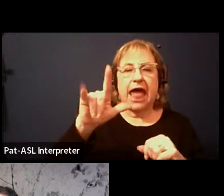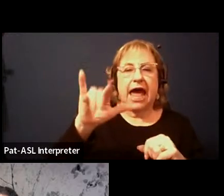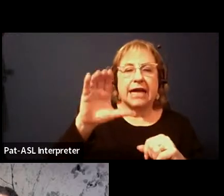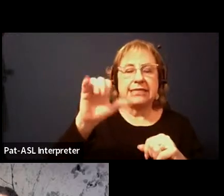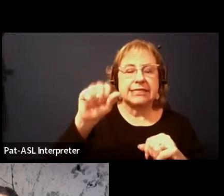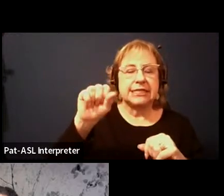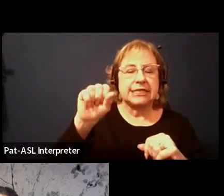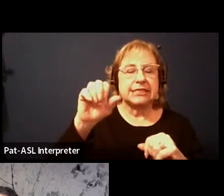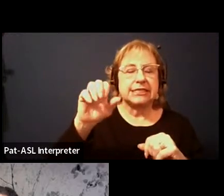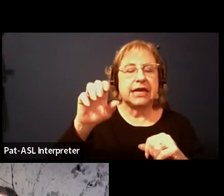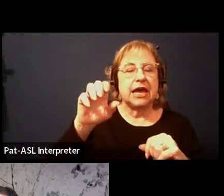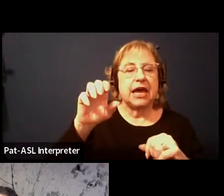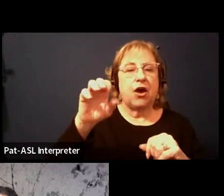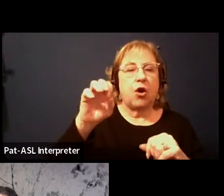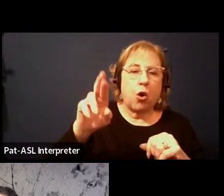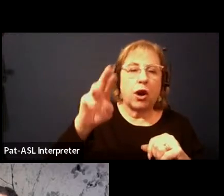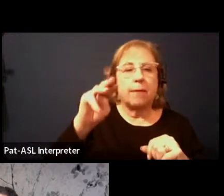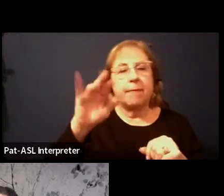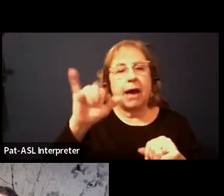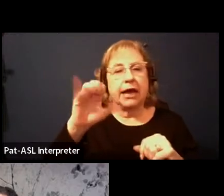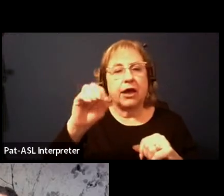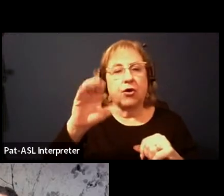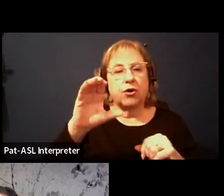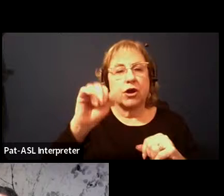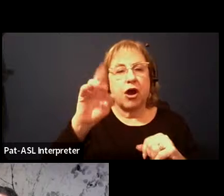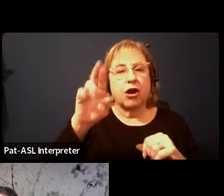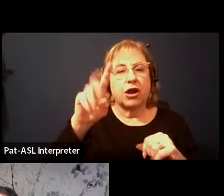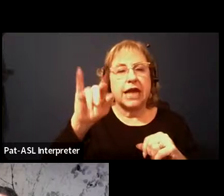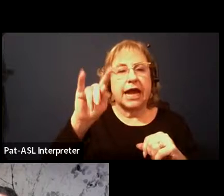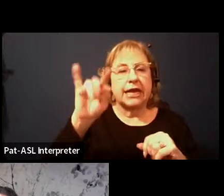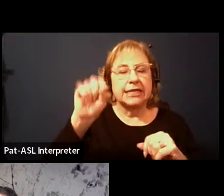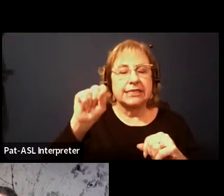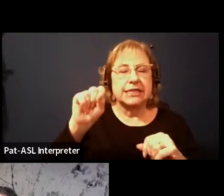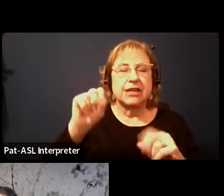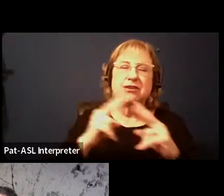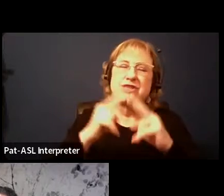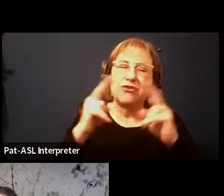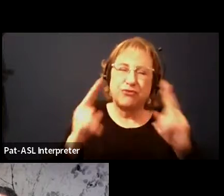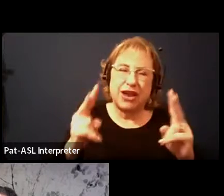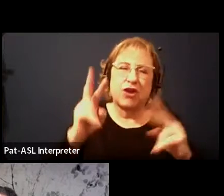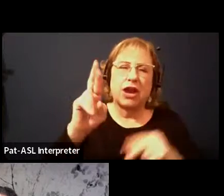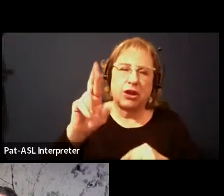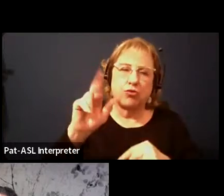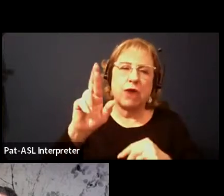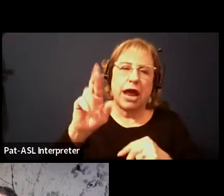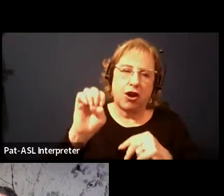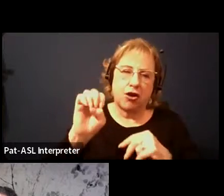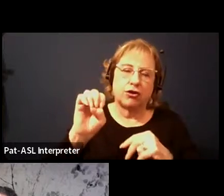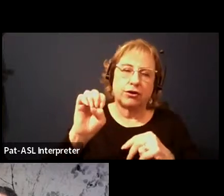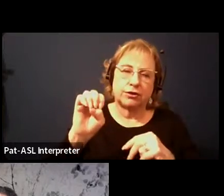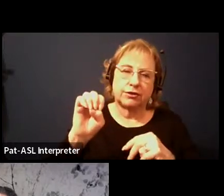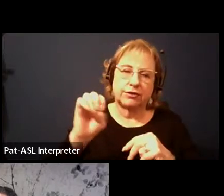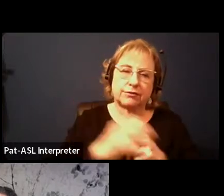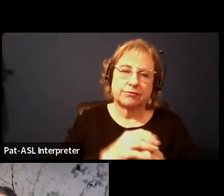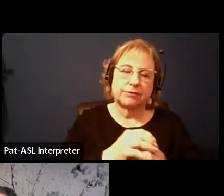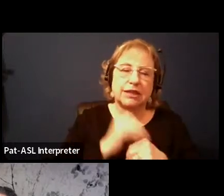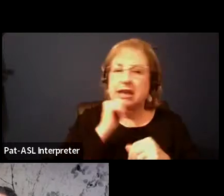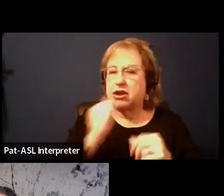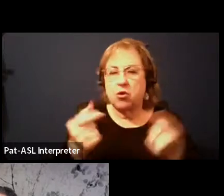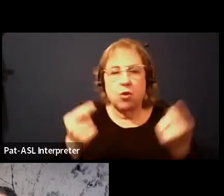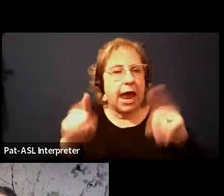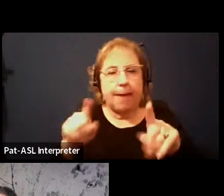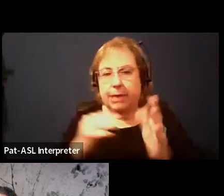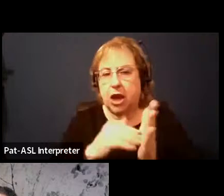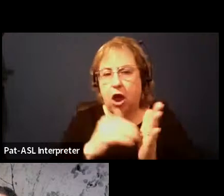myocarditis like we talked about. But a lot of these things are super rare, right? And because they're super rare,